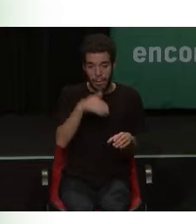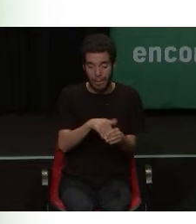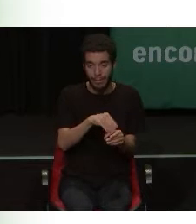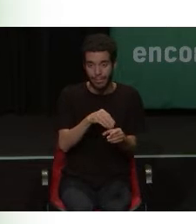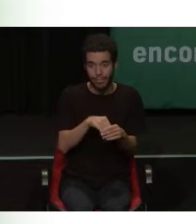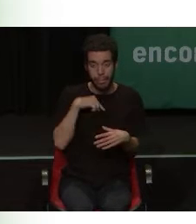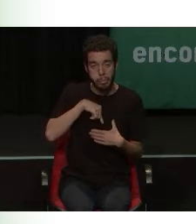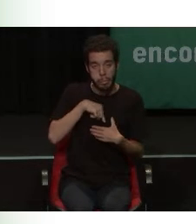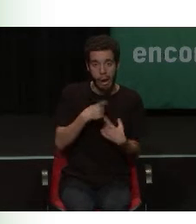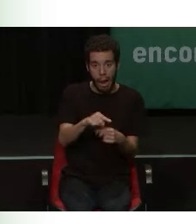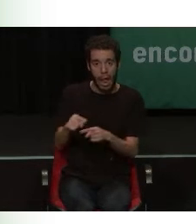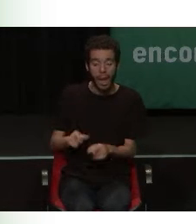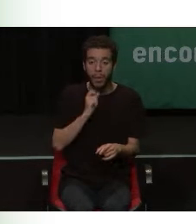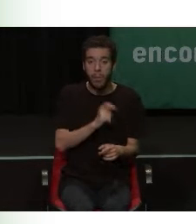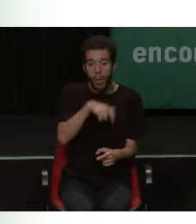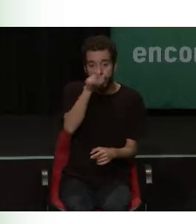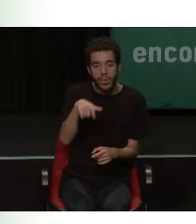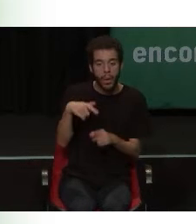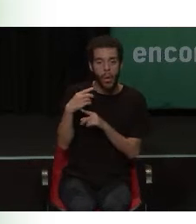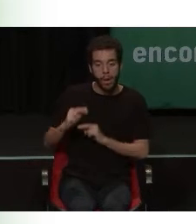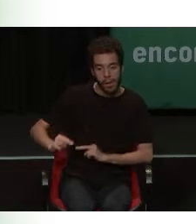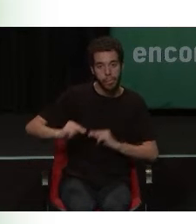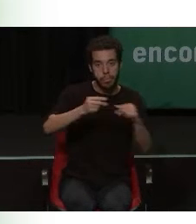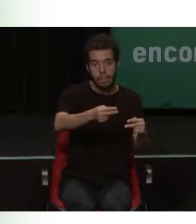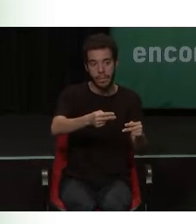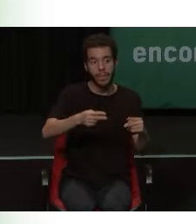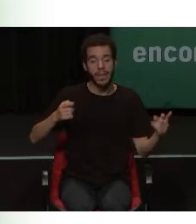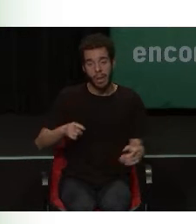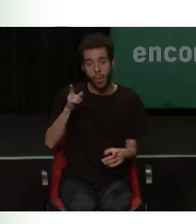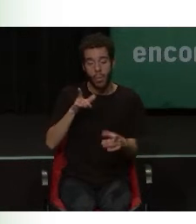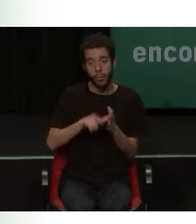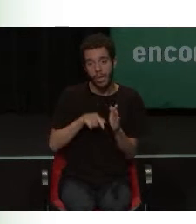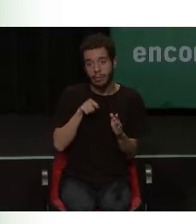animals that might be transmitted to animals.